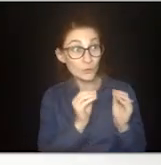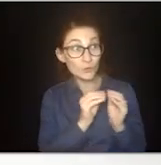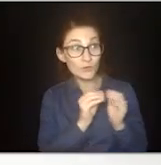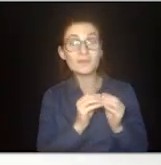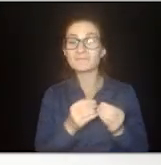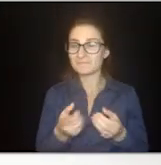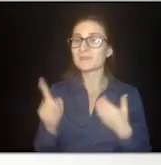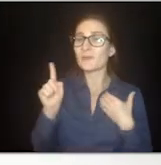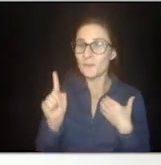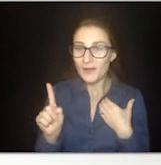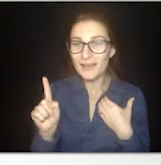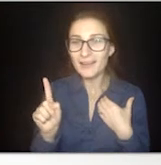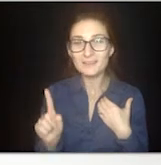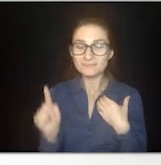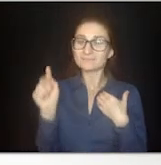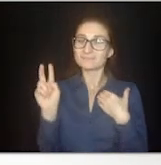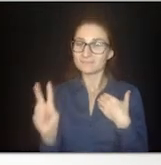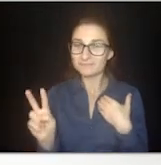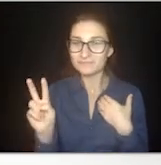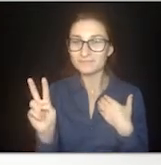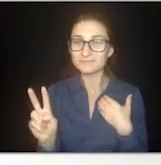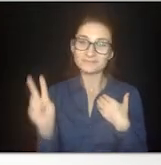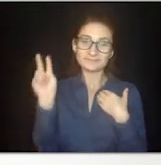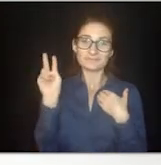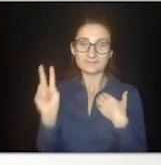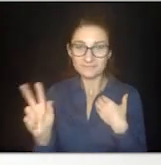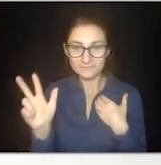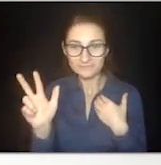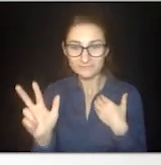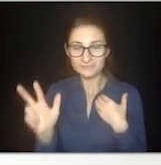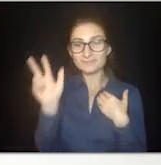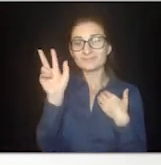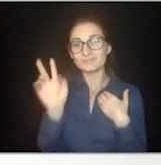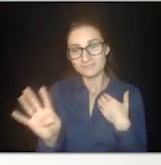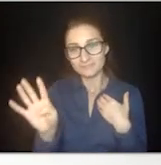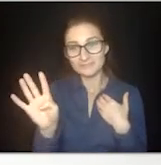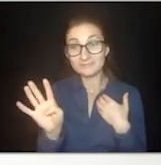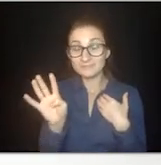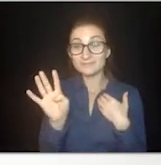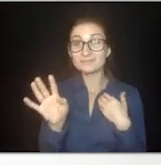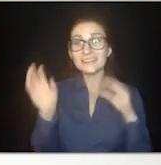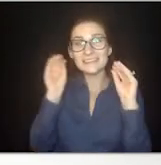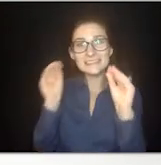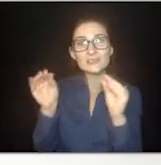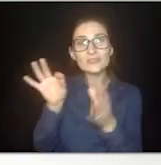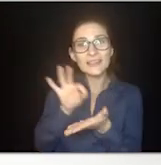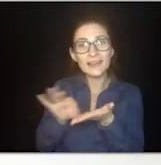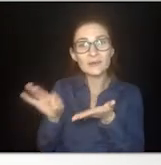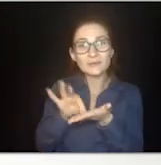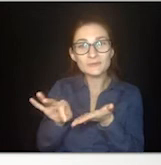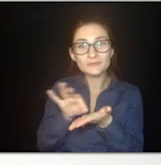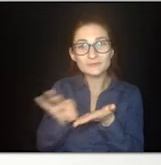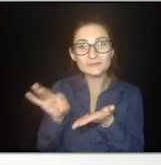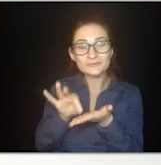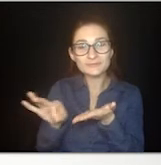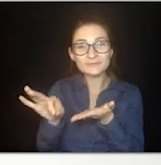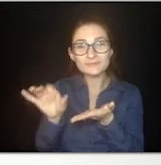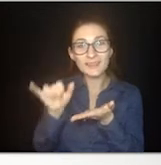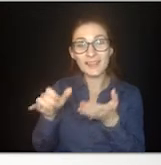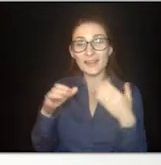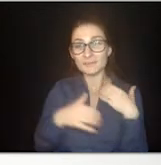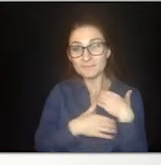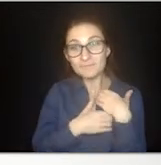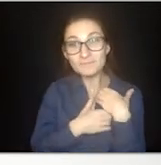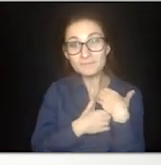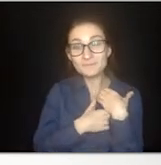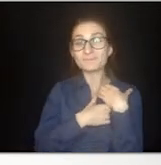She wants it again. Okay. 1, and you do it again. Now you're starting to teach counting because the rocking chair is